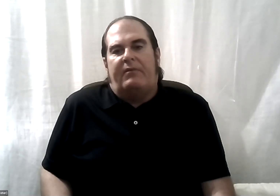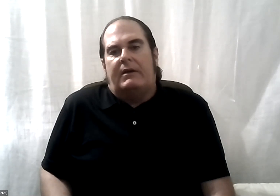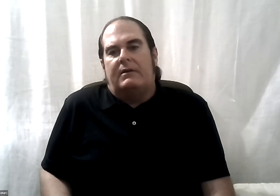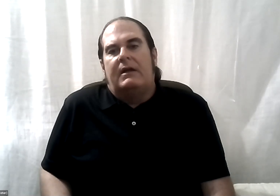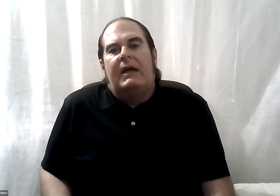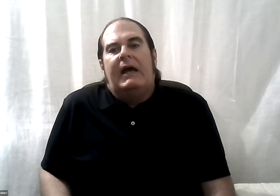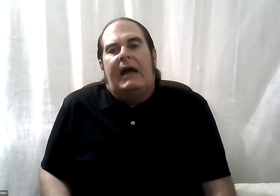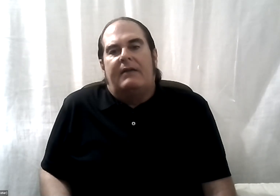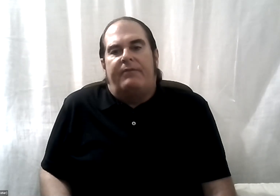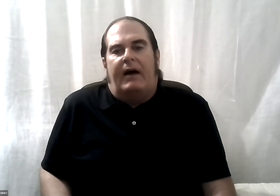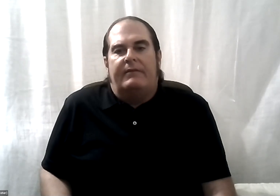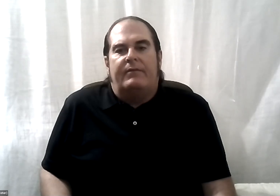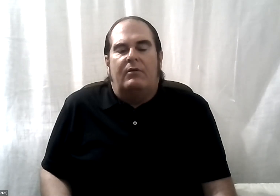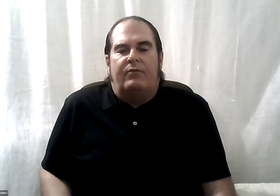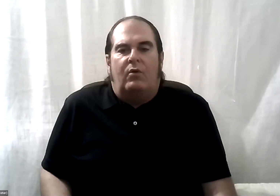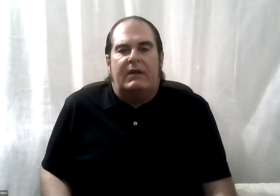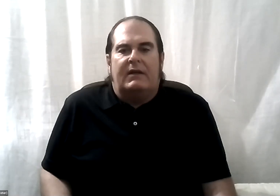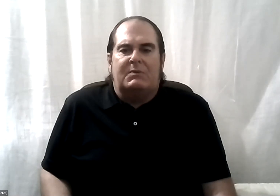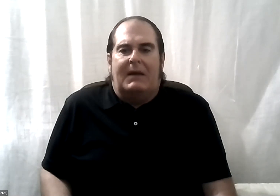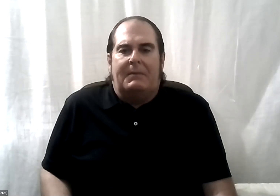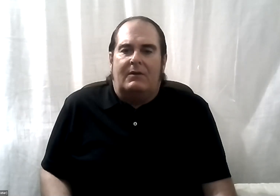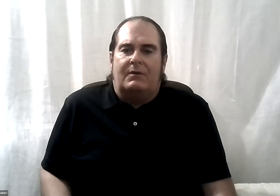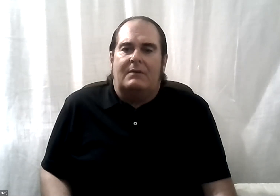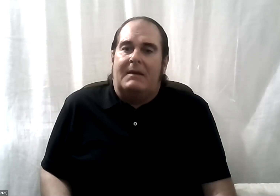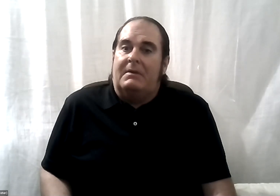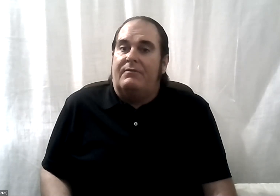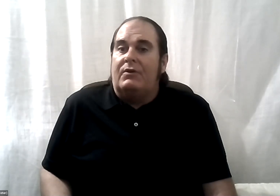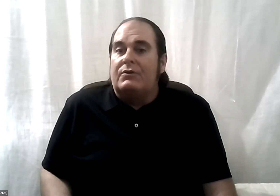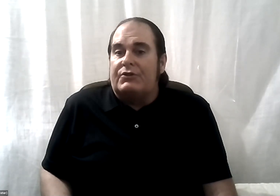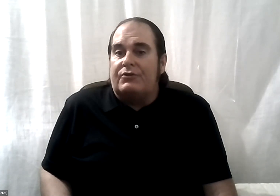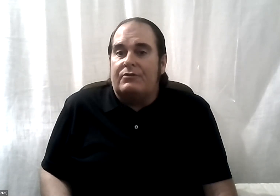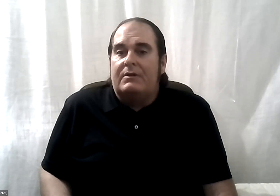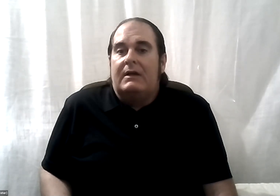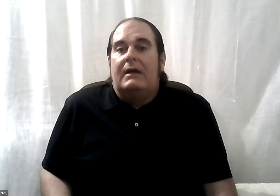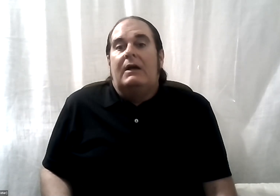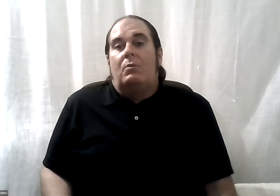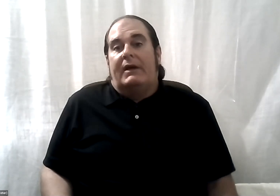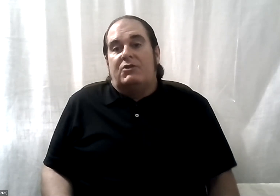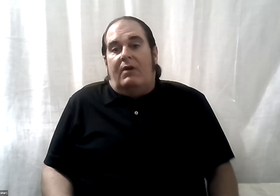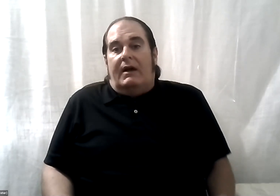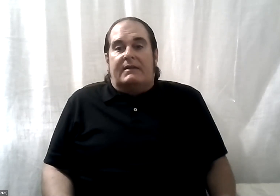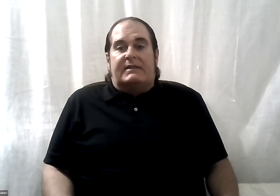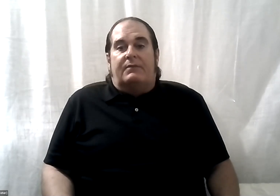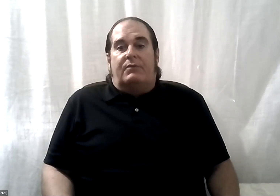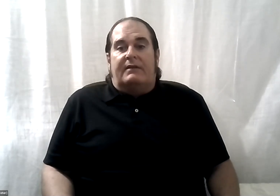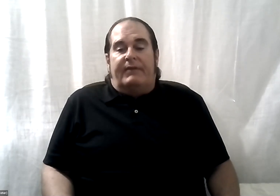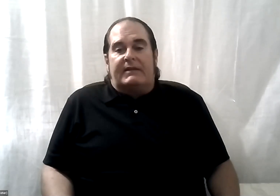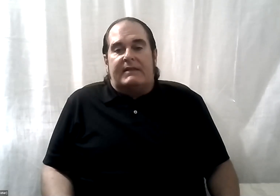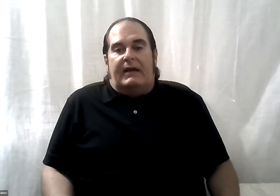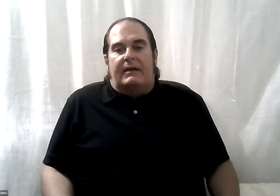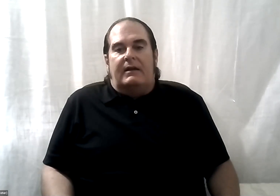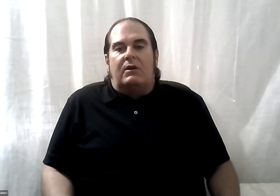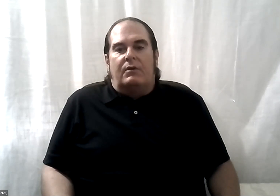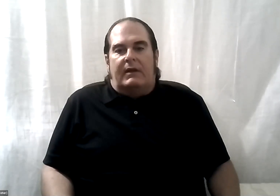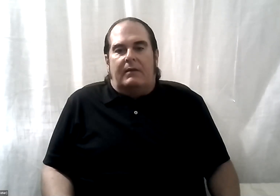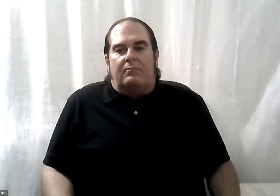being provided, and 504 kids would not be included. Maybe in the future, we can try and see if we can fix